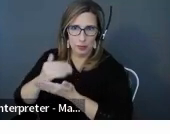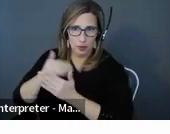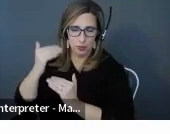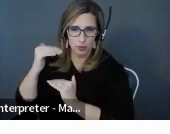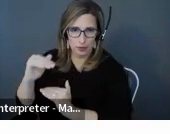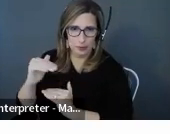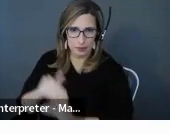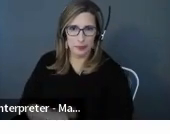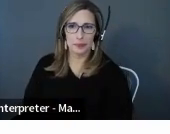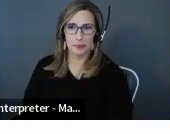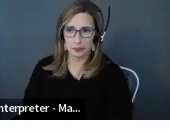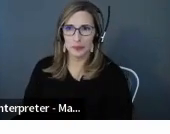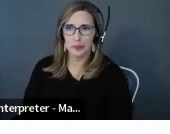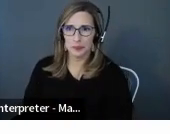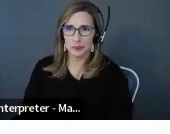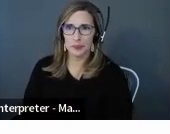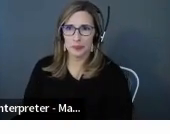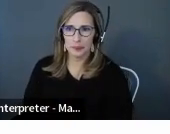Next slide.